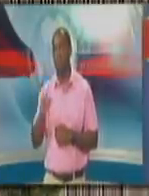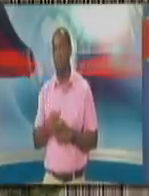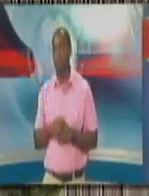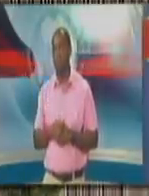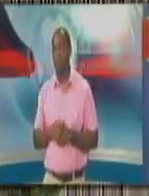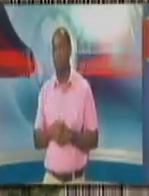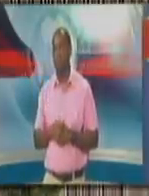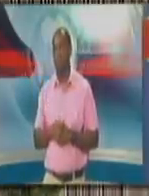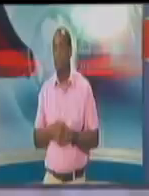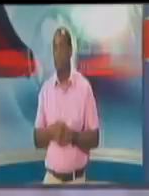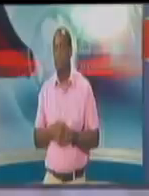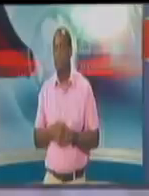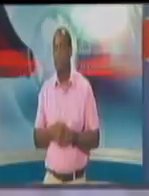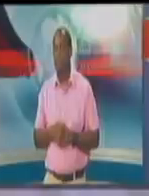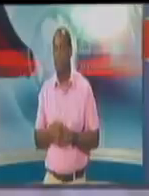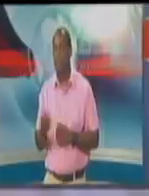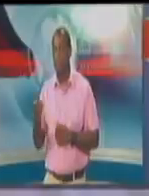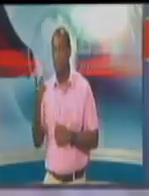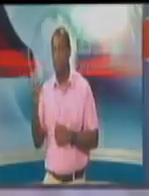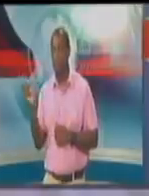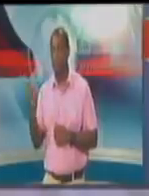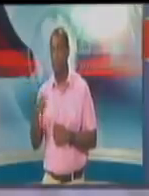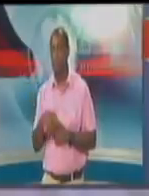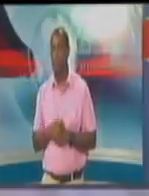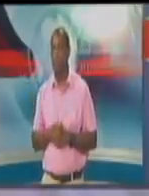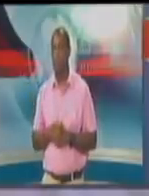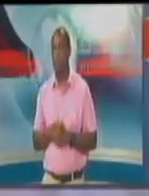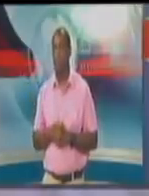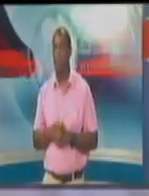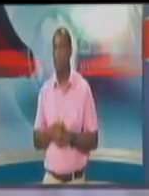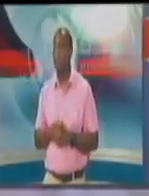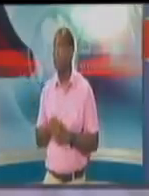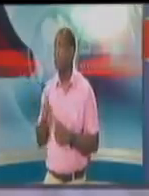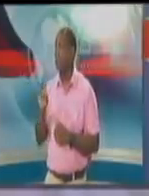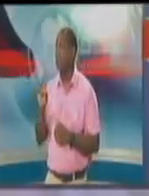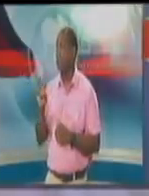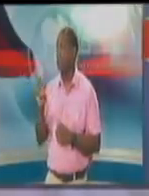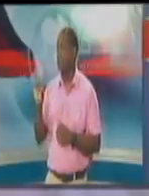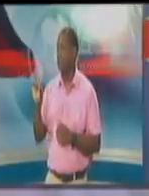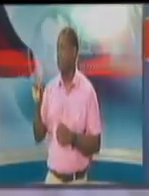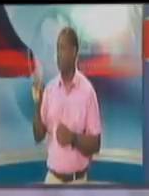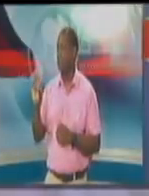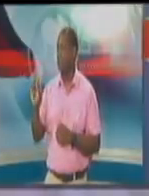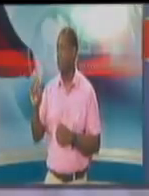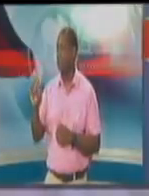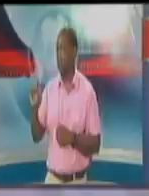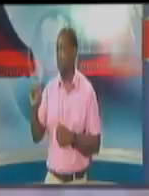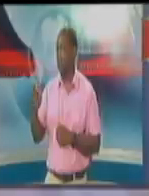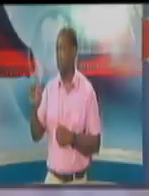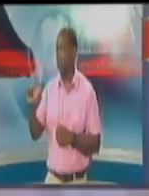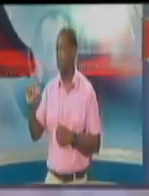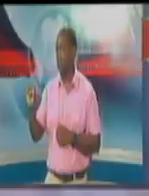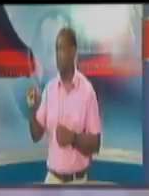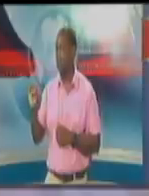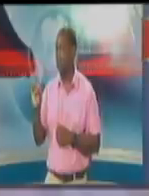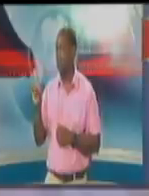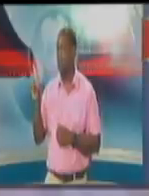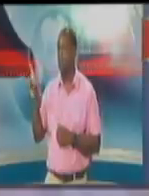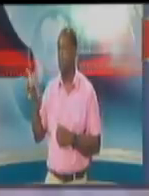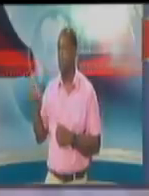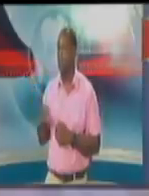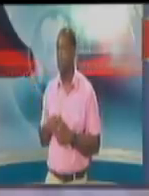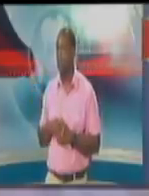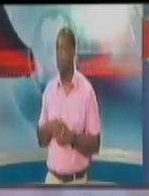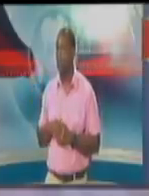I-95.5. I have two questions. The first for Dr. Othello. Rehab centers equipped at this time to